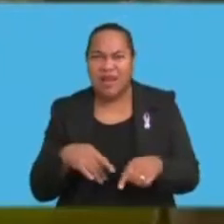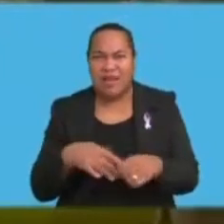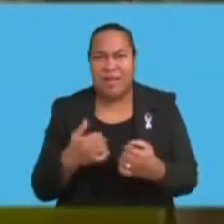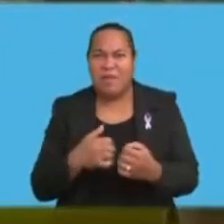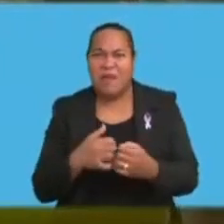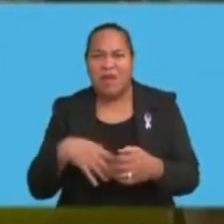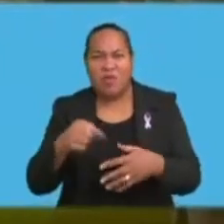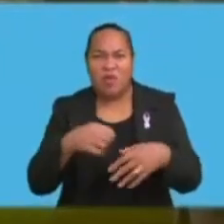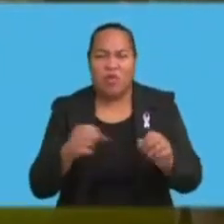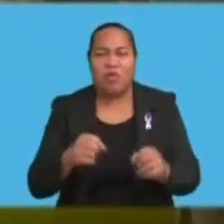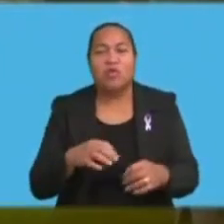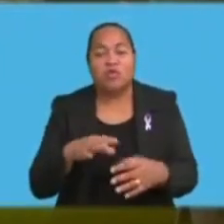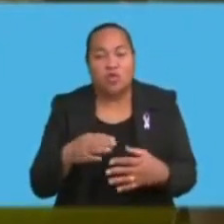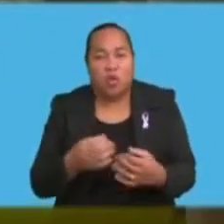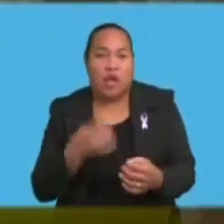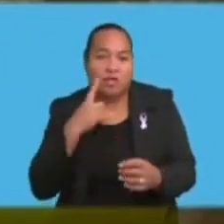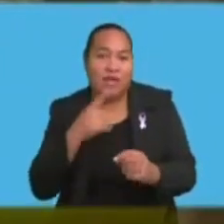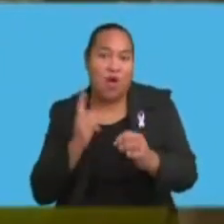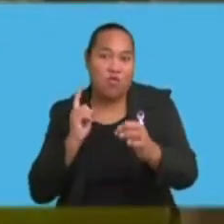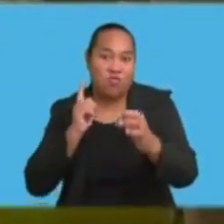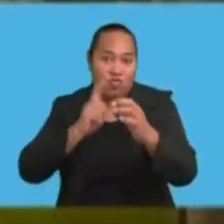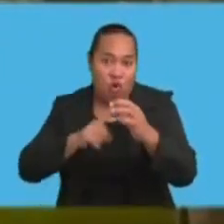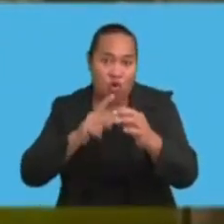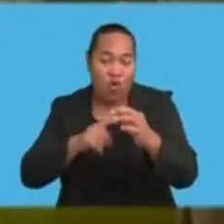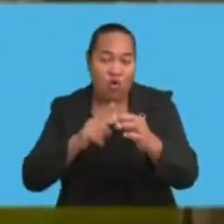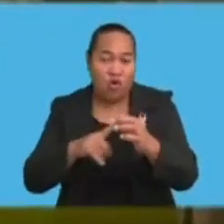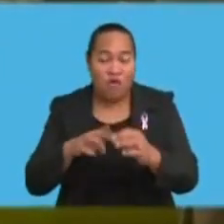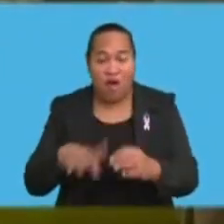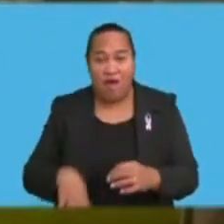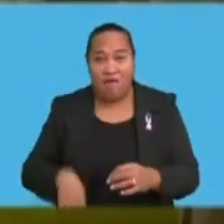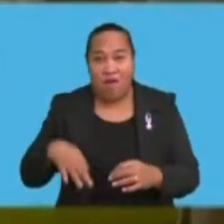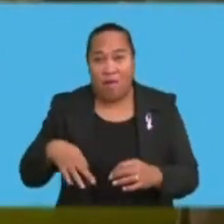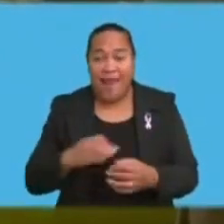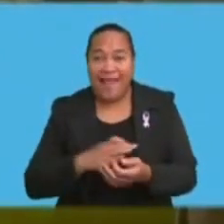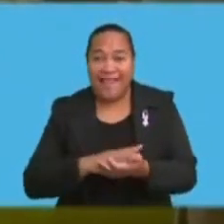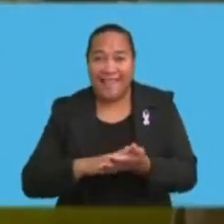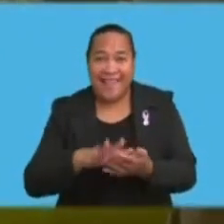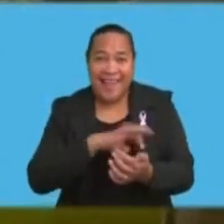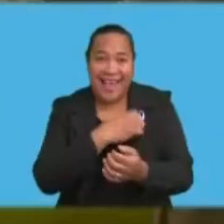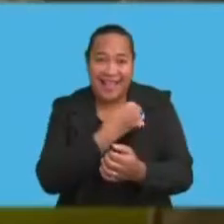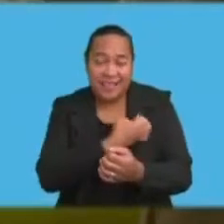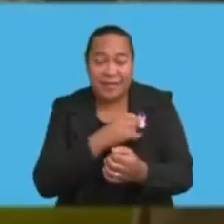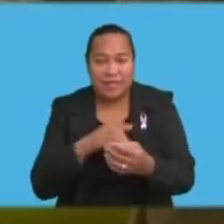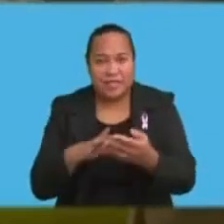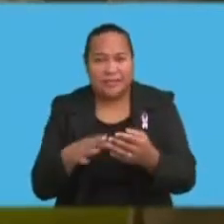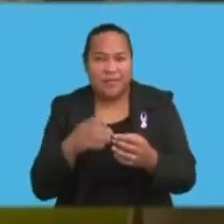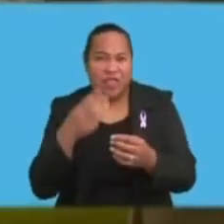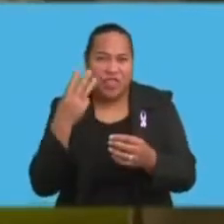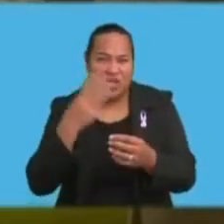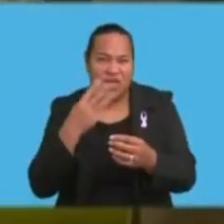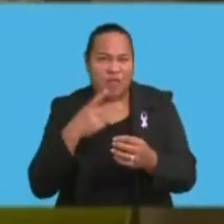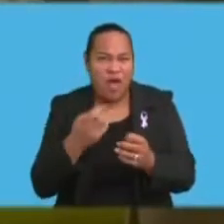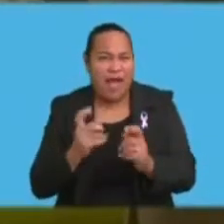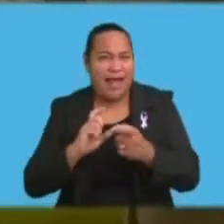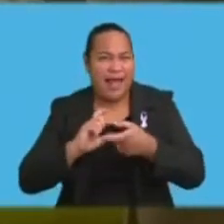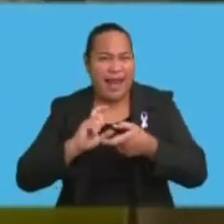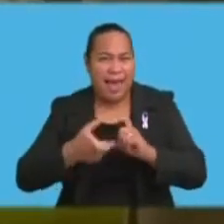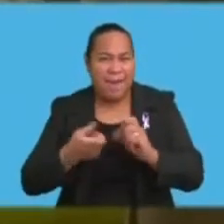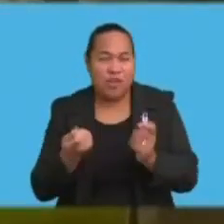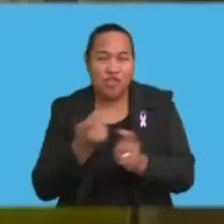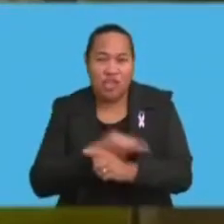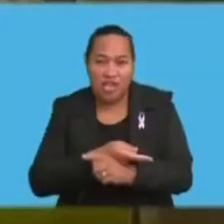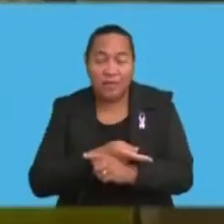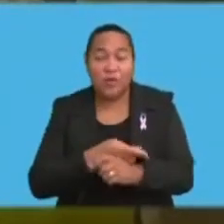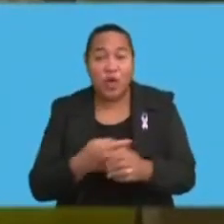Speaker, with Sustainable Development Goal 7 on affordable and clean energy and Sustainable Development Goal 13 on climate change, the